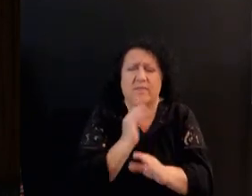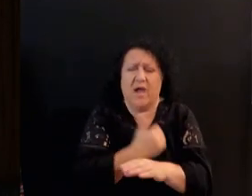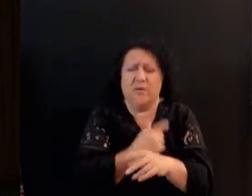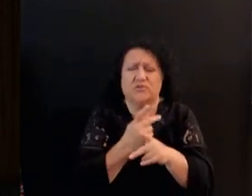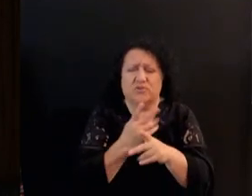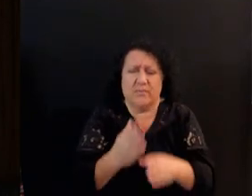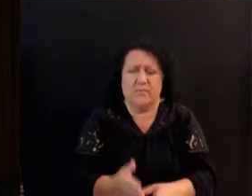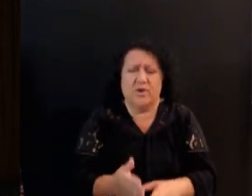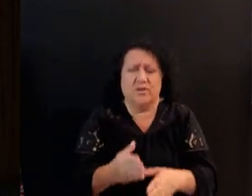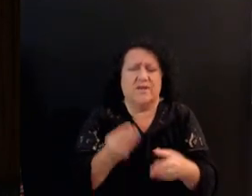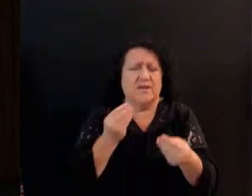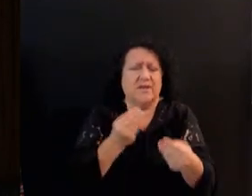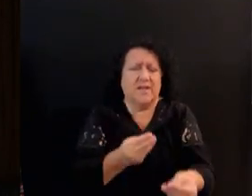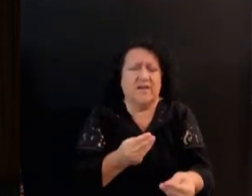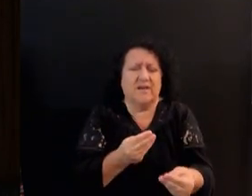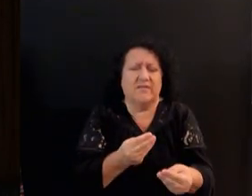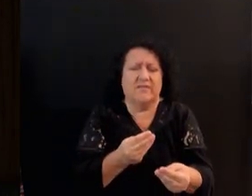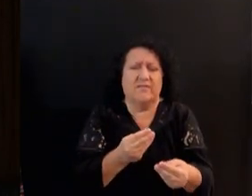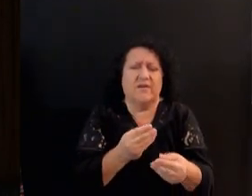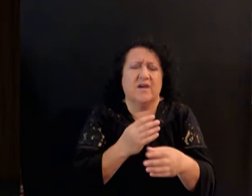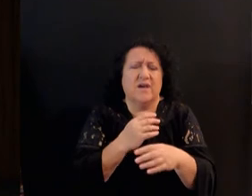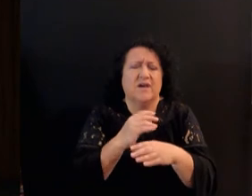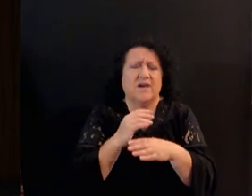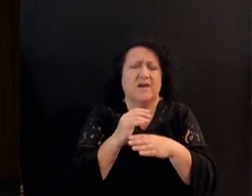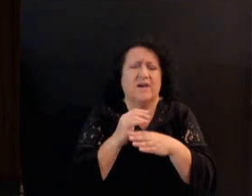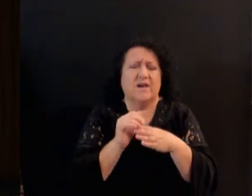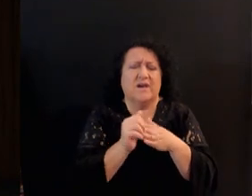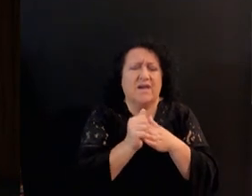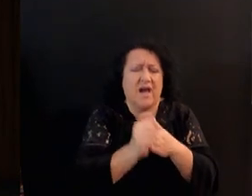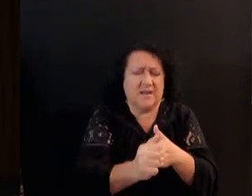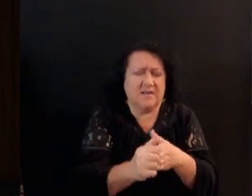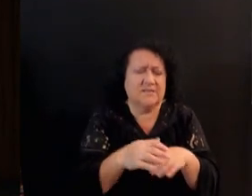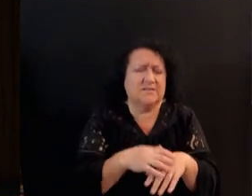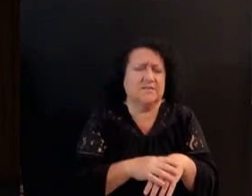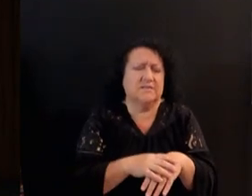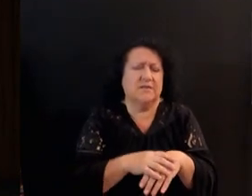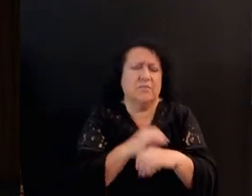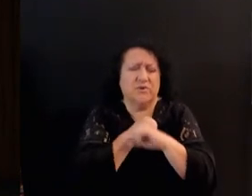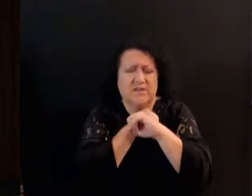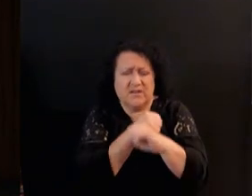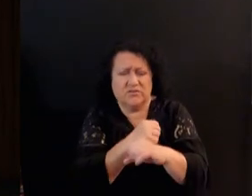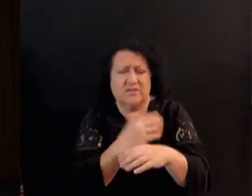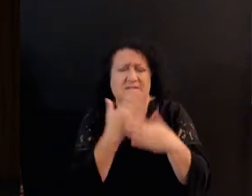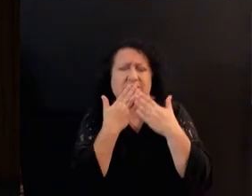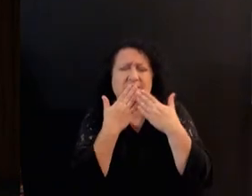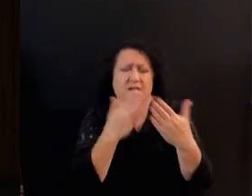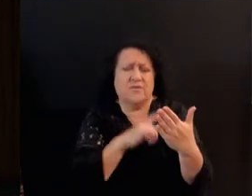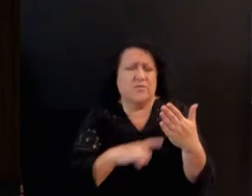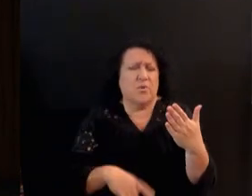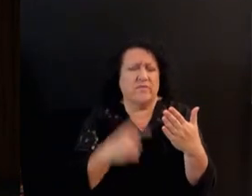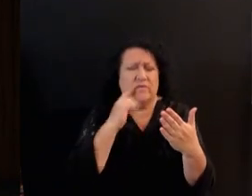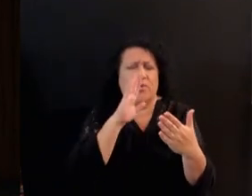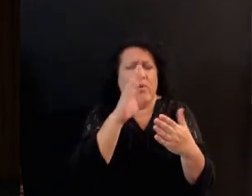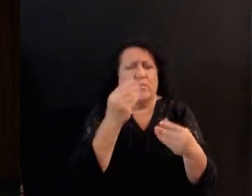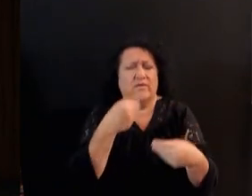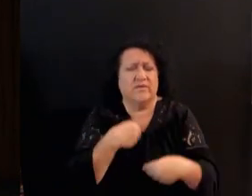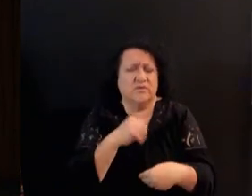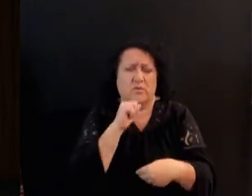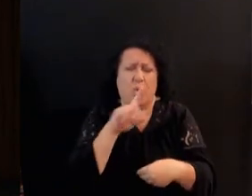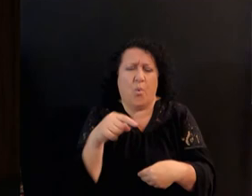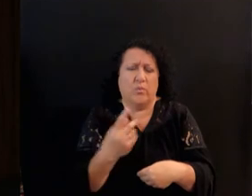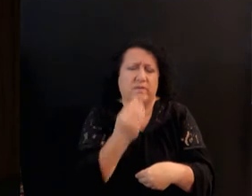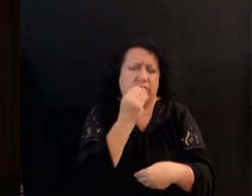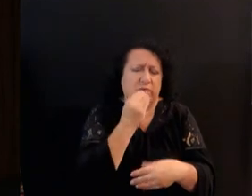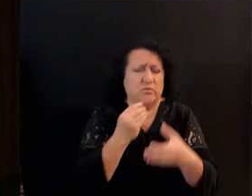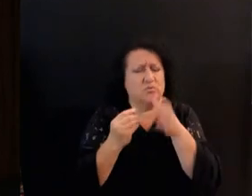give guidance, give protection. Lord, thank you for your provision, not just with food and drink, but with